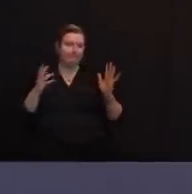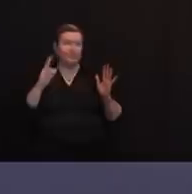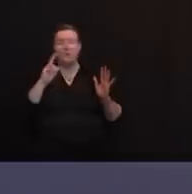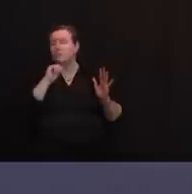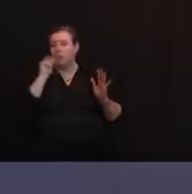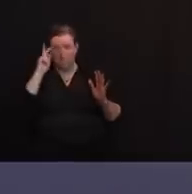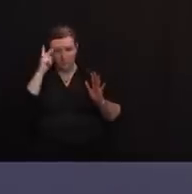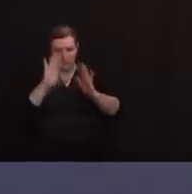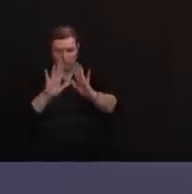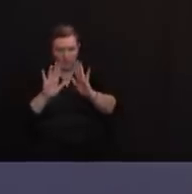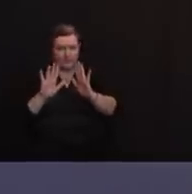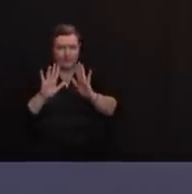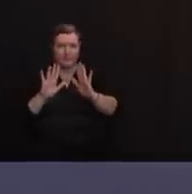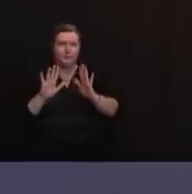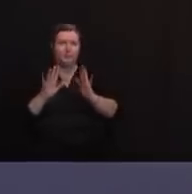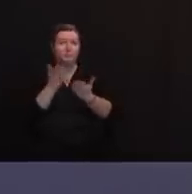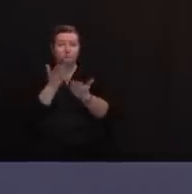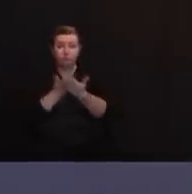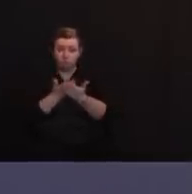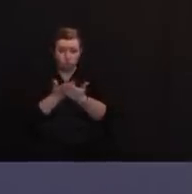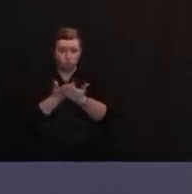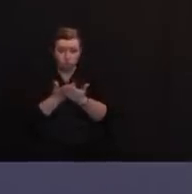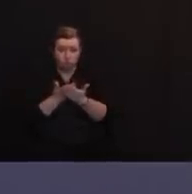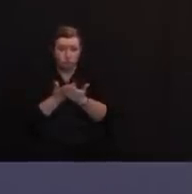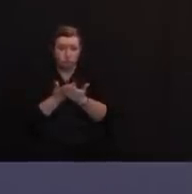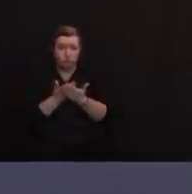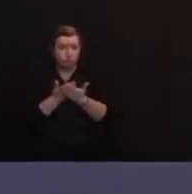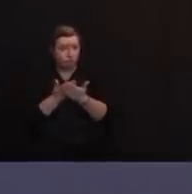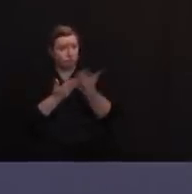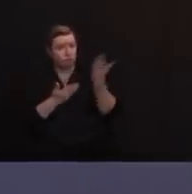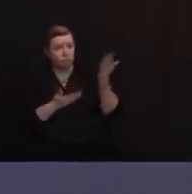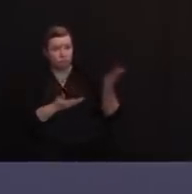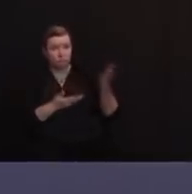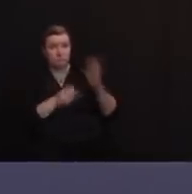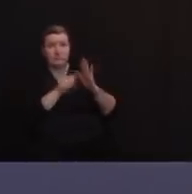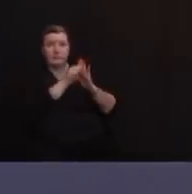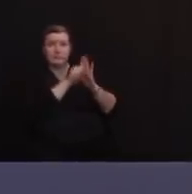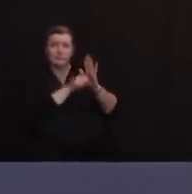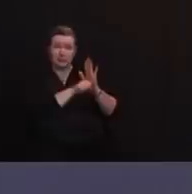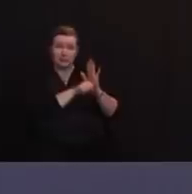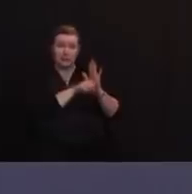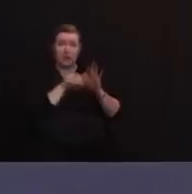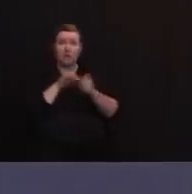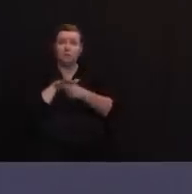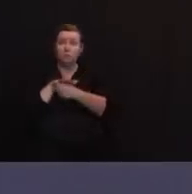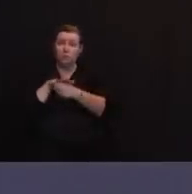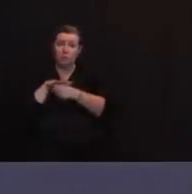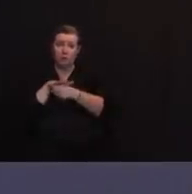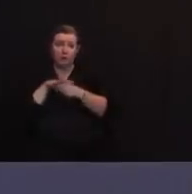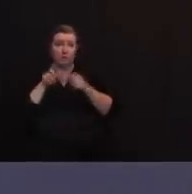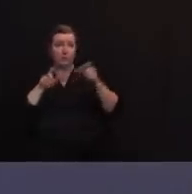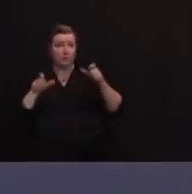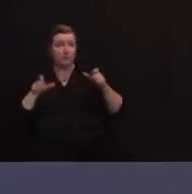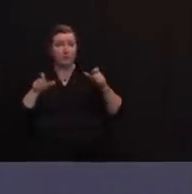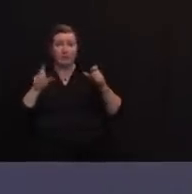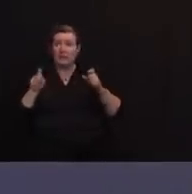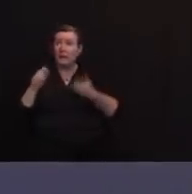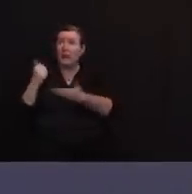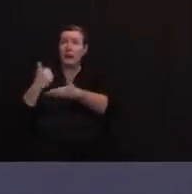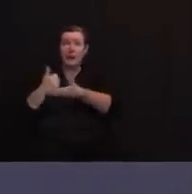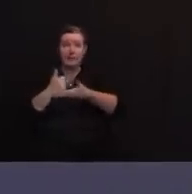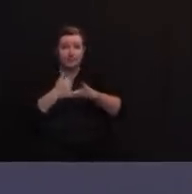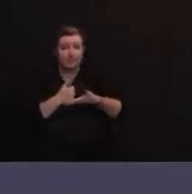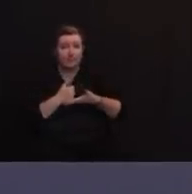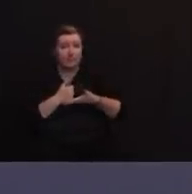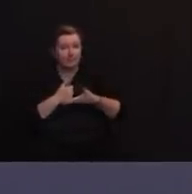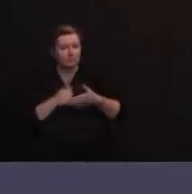strikes. The probability for things like state and local aid have gone up dramatically. That's a big deal for New Jersey,